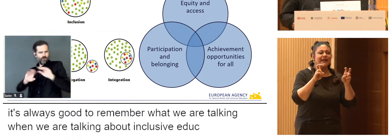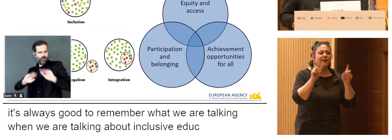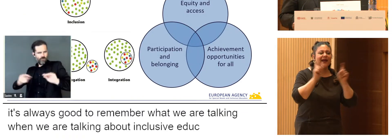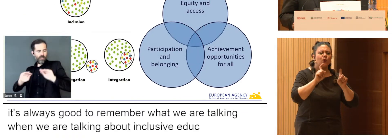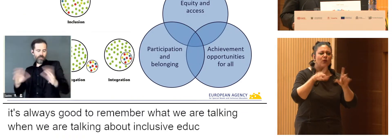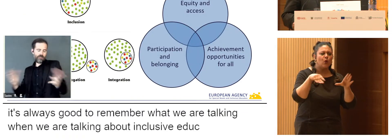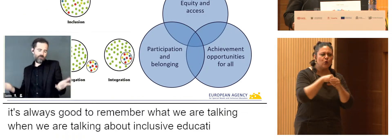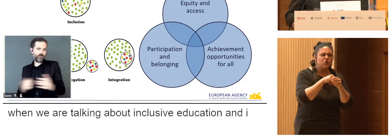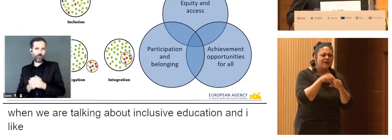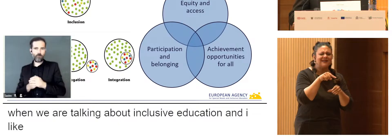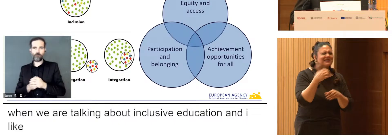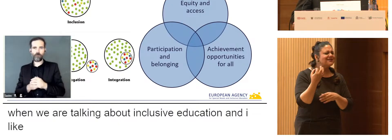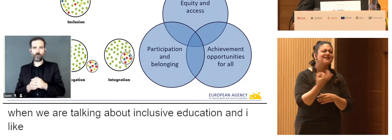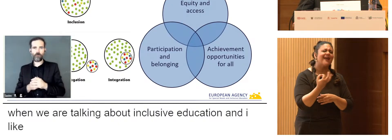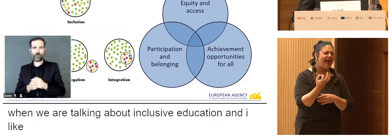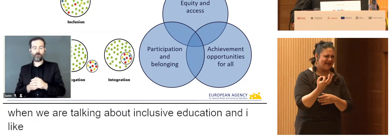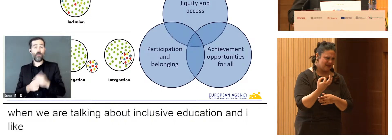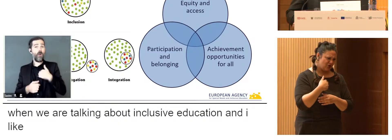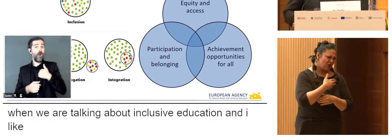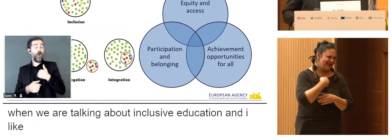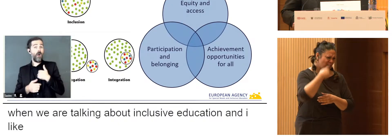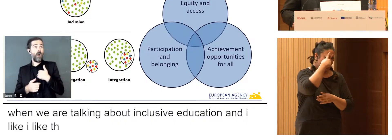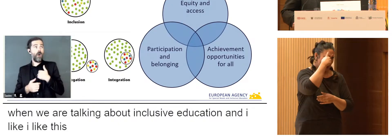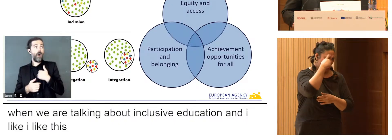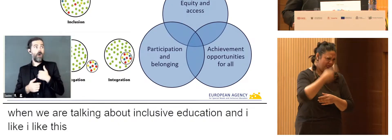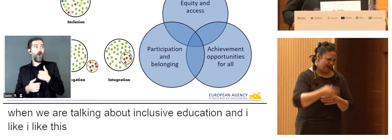I like these